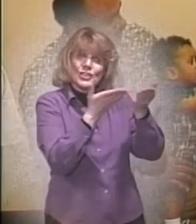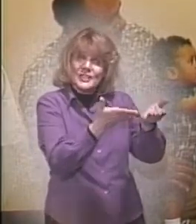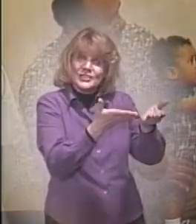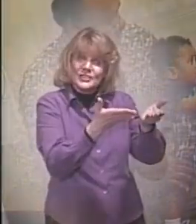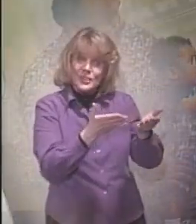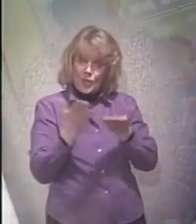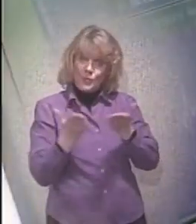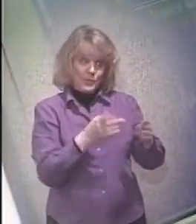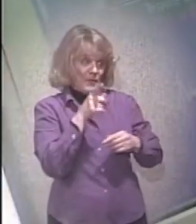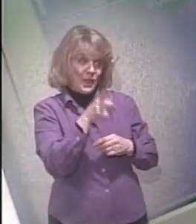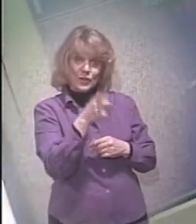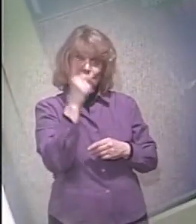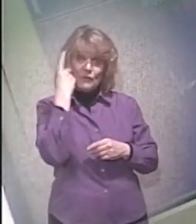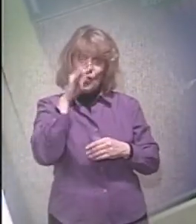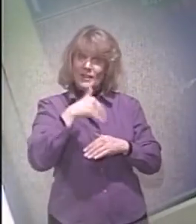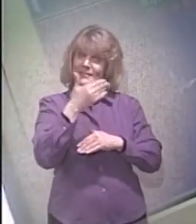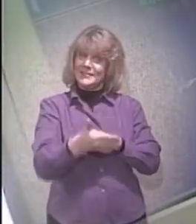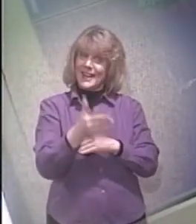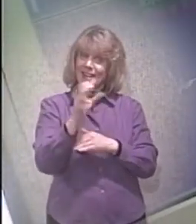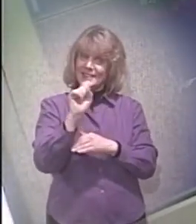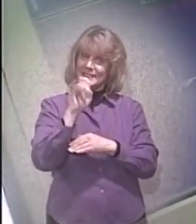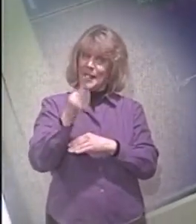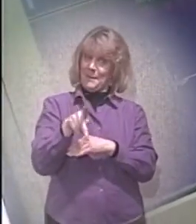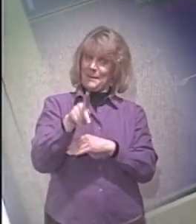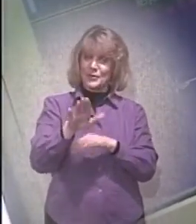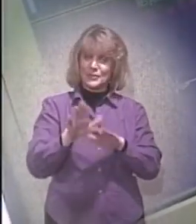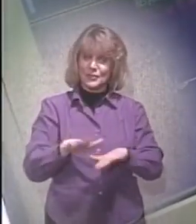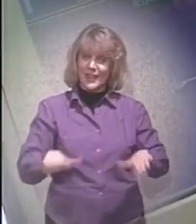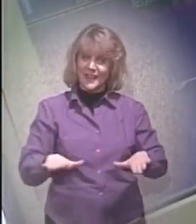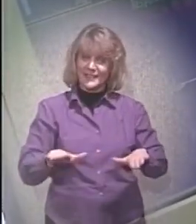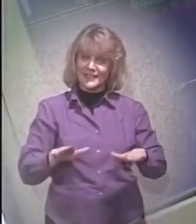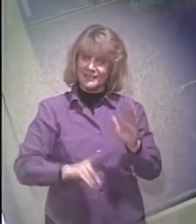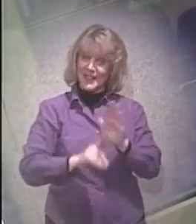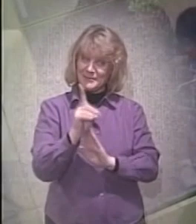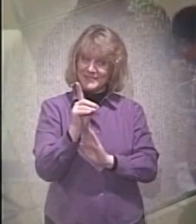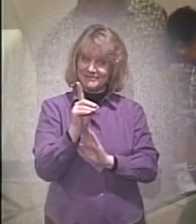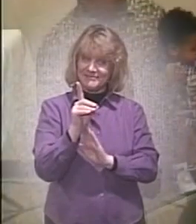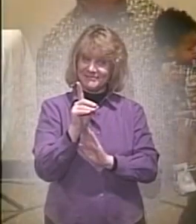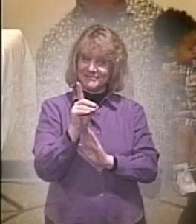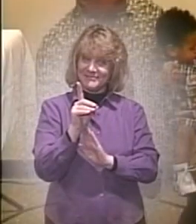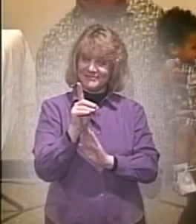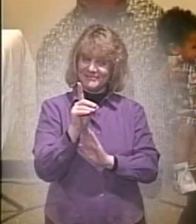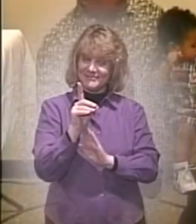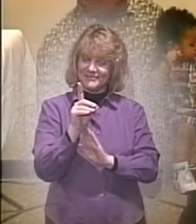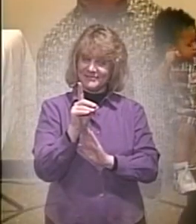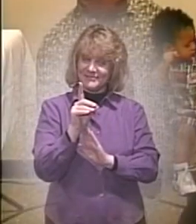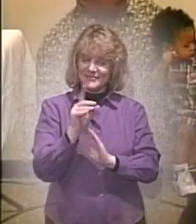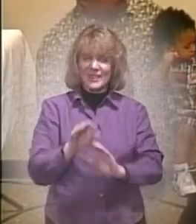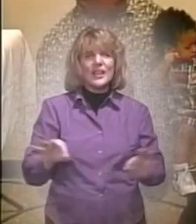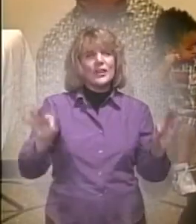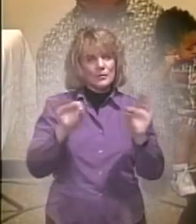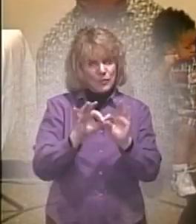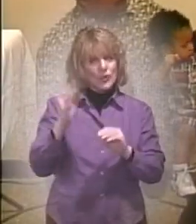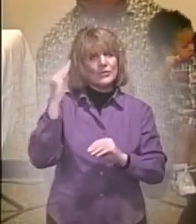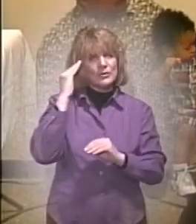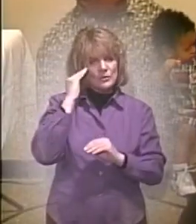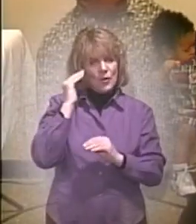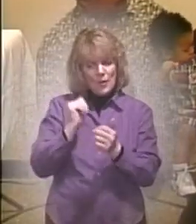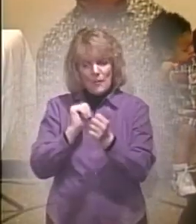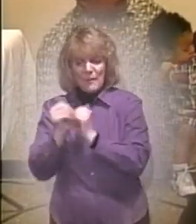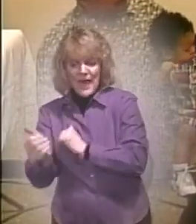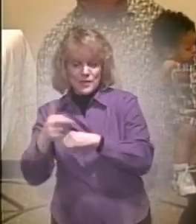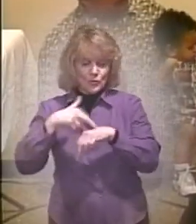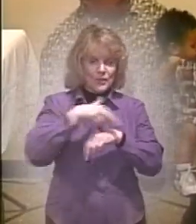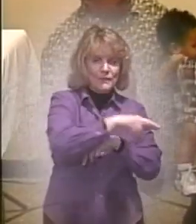take. Although it's always reassuring when a baby passes the hearing screening, It's important to report any changes